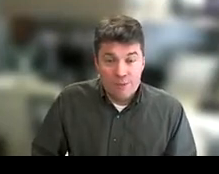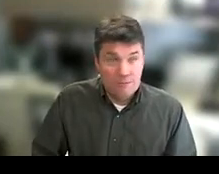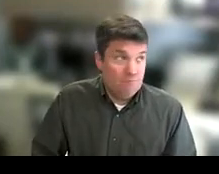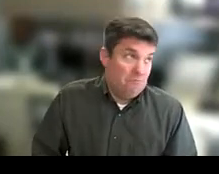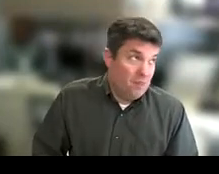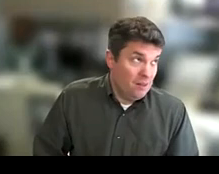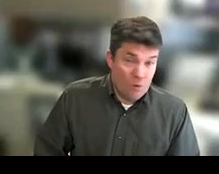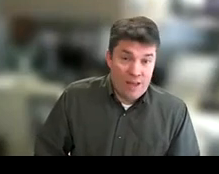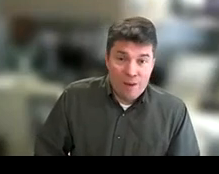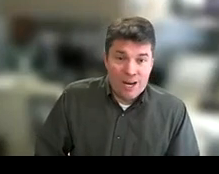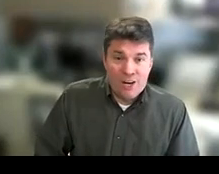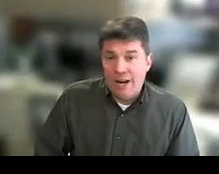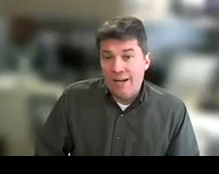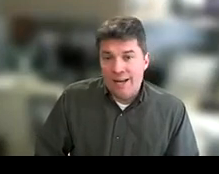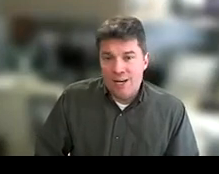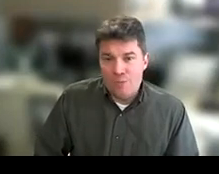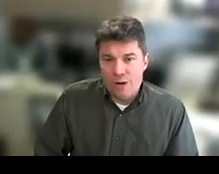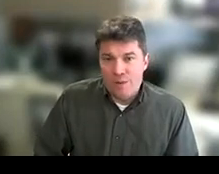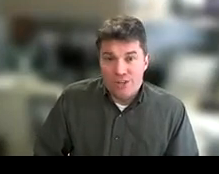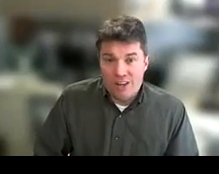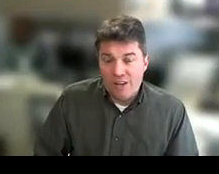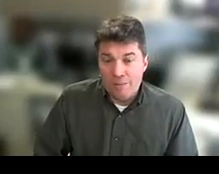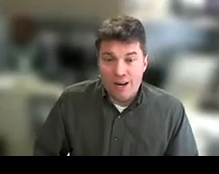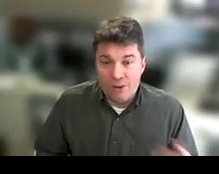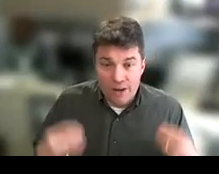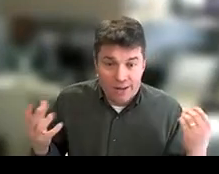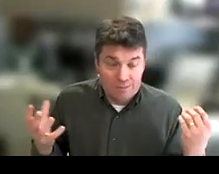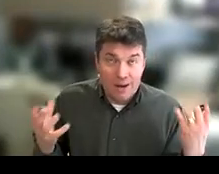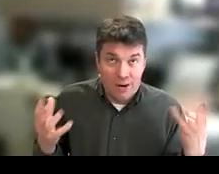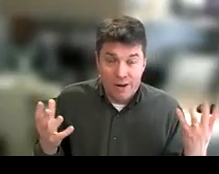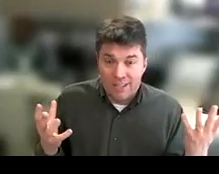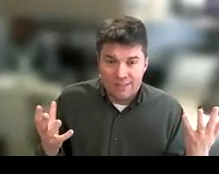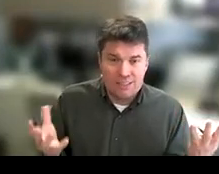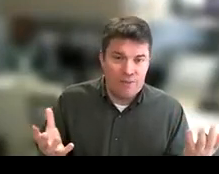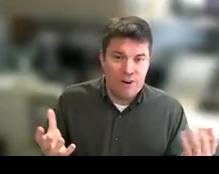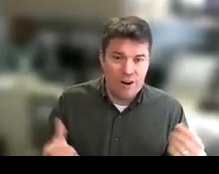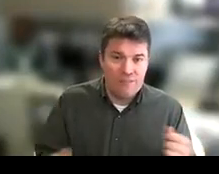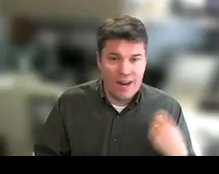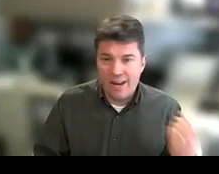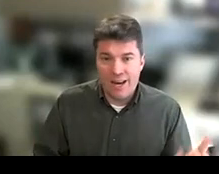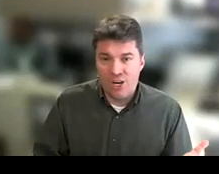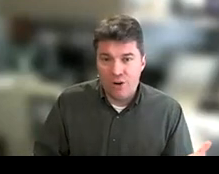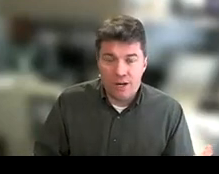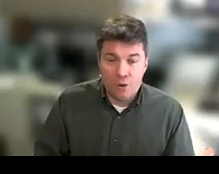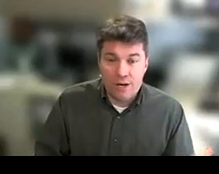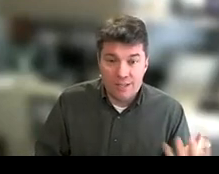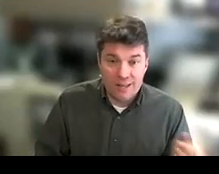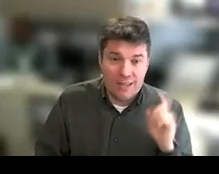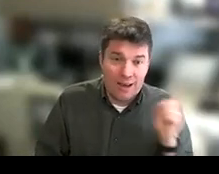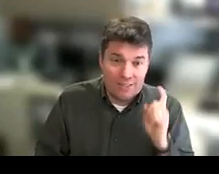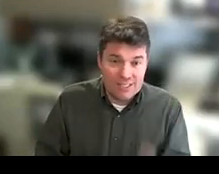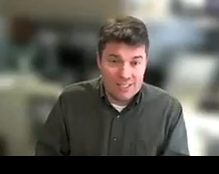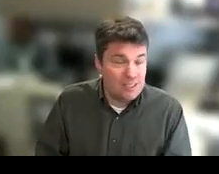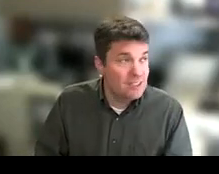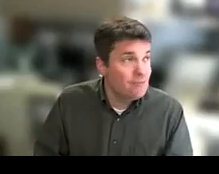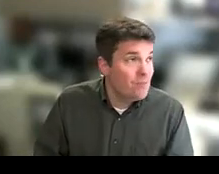for example, without my hearing aids, I hear pretty much nothing. My hearing is severe enough that I can't hear any noise